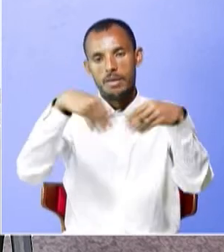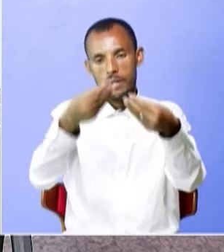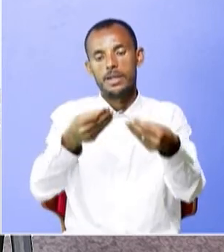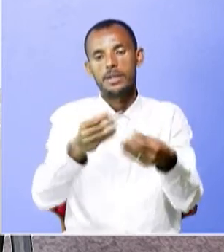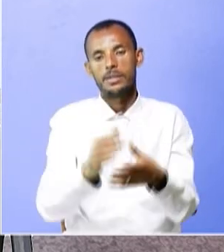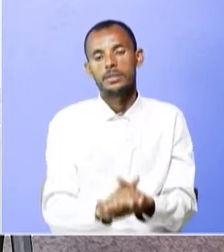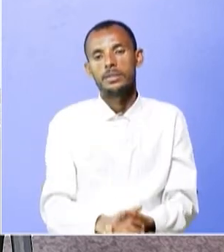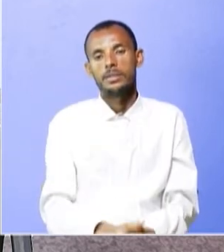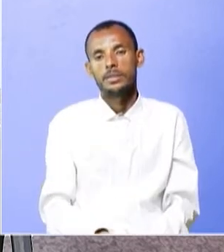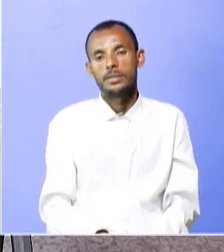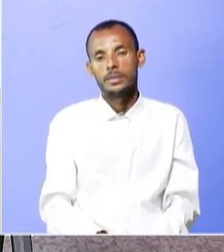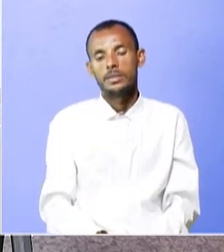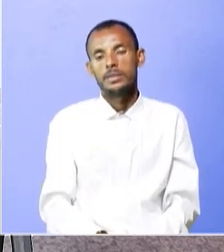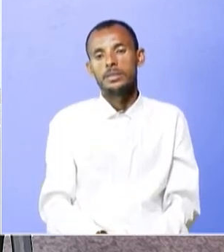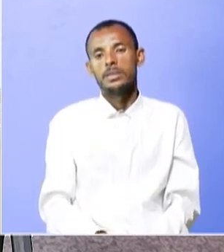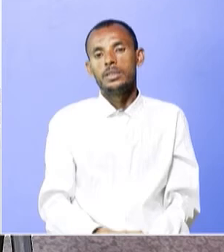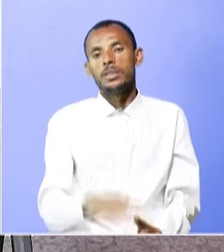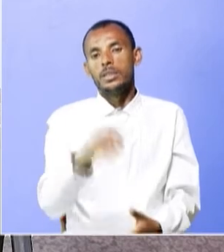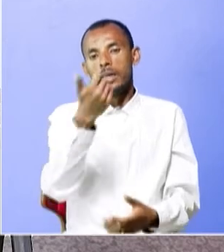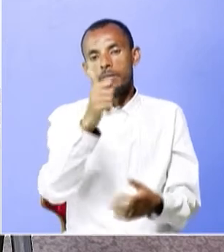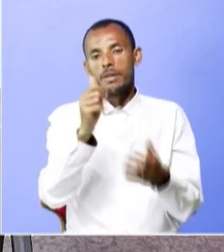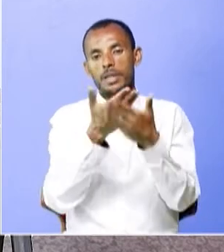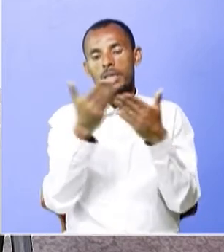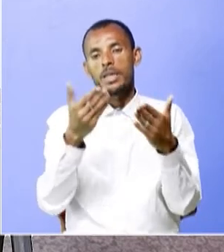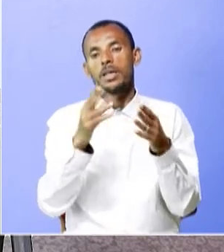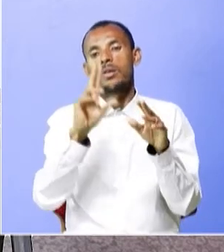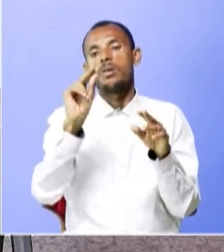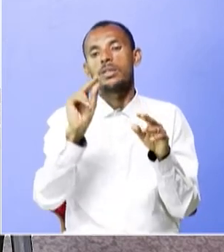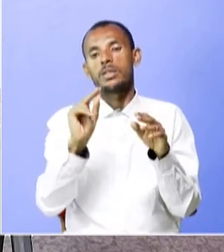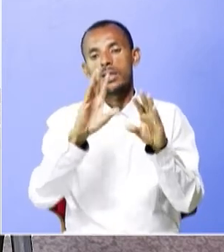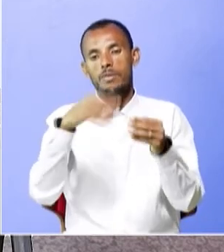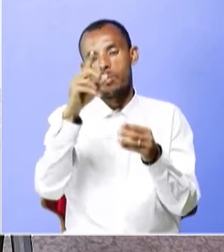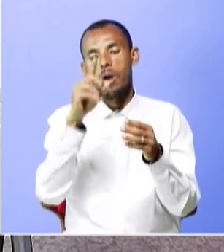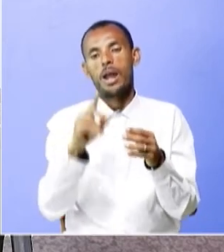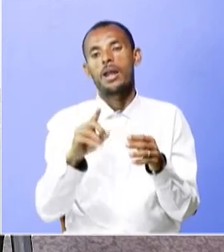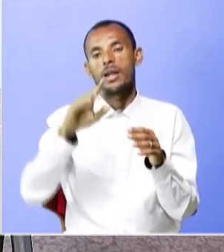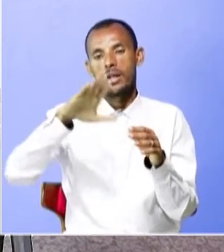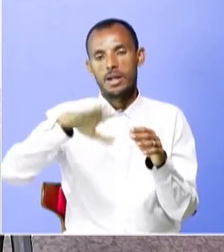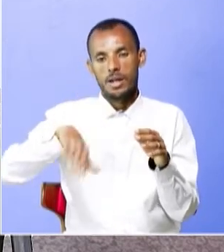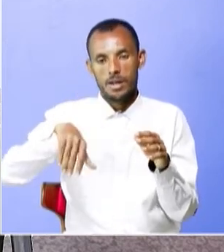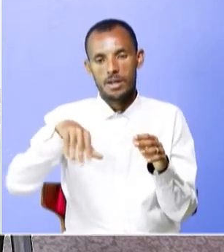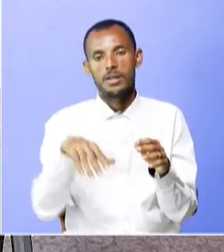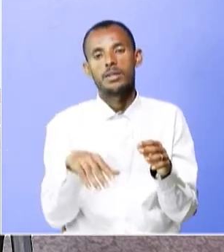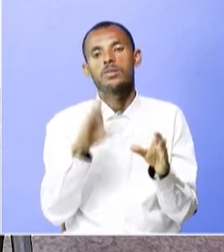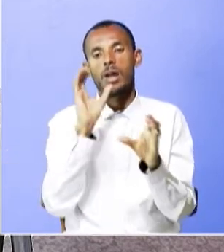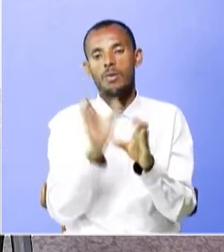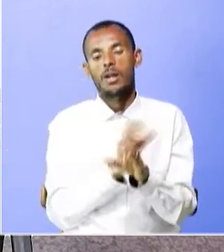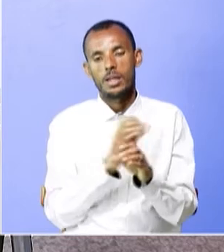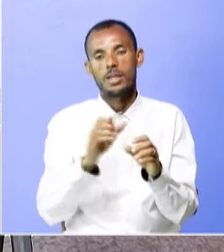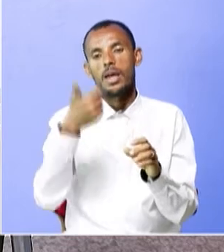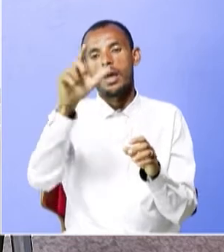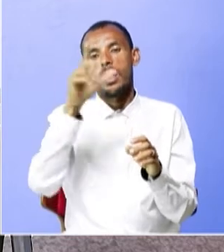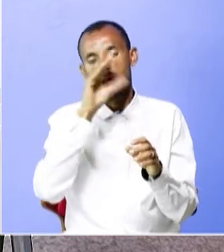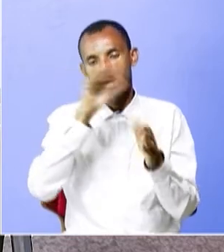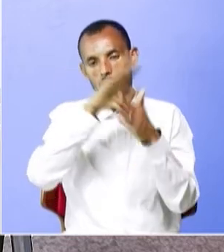Okay, not everything is given. One more information is lacking to calculate the lateral surface area and the